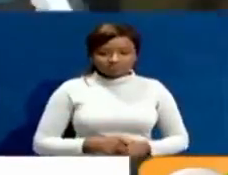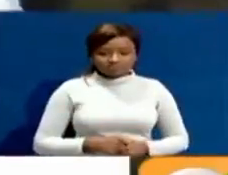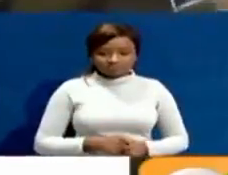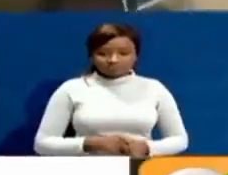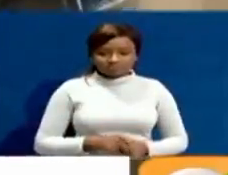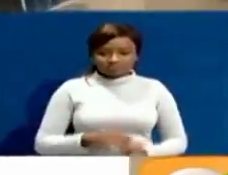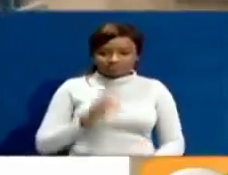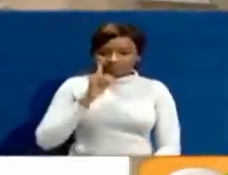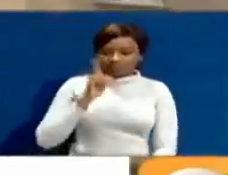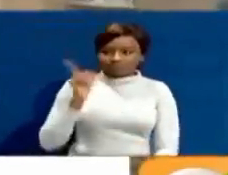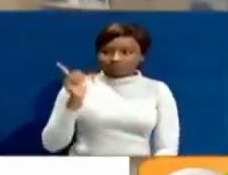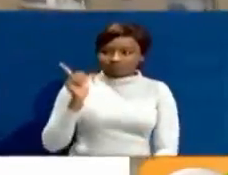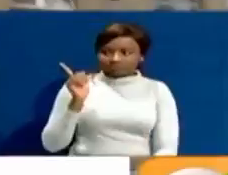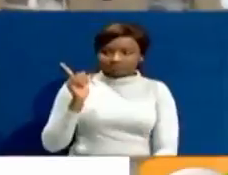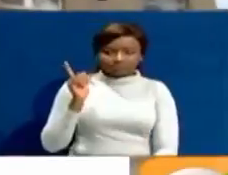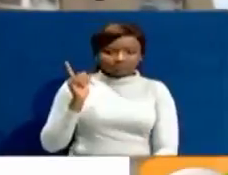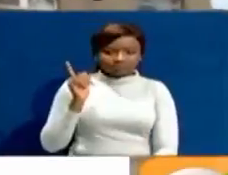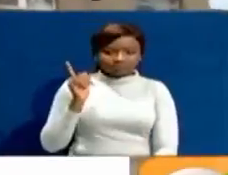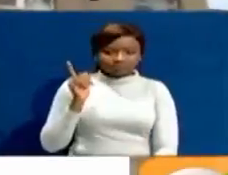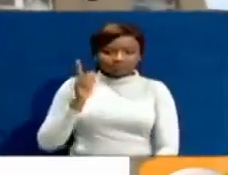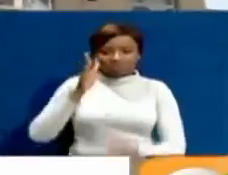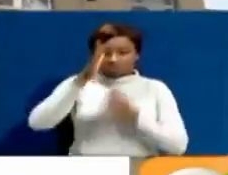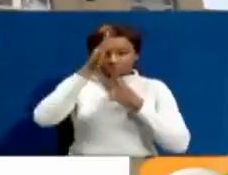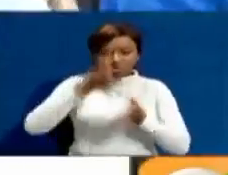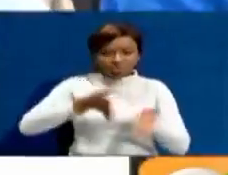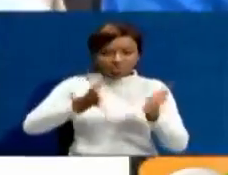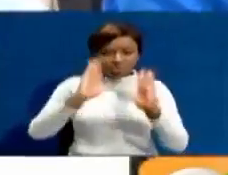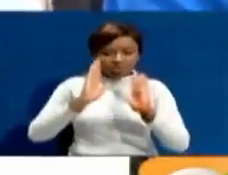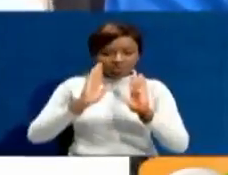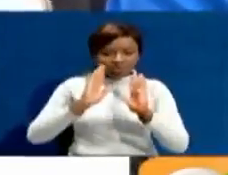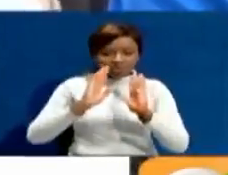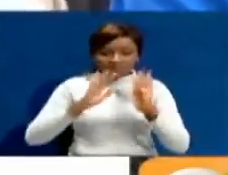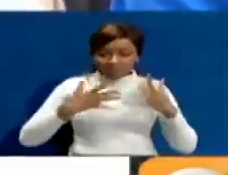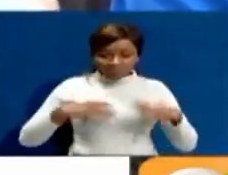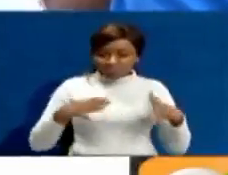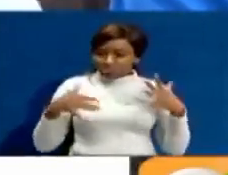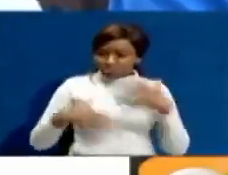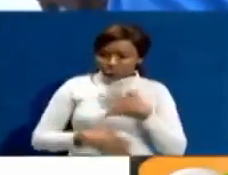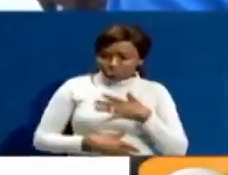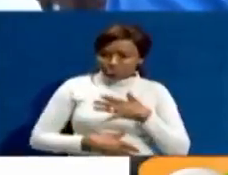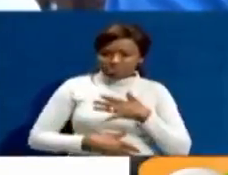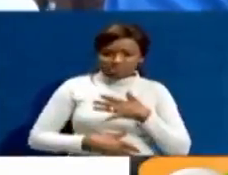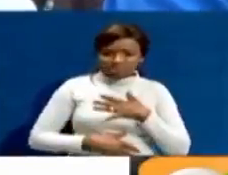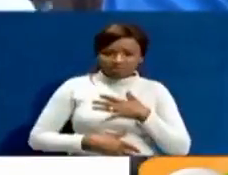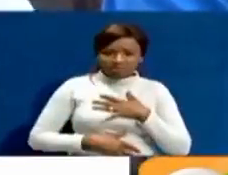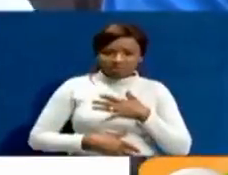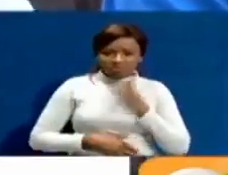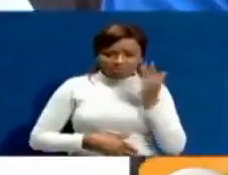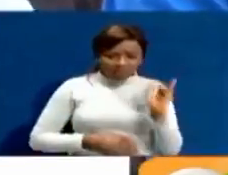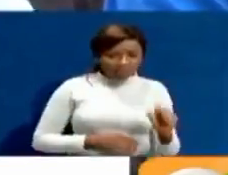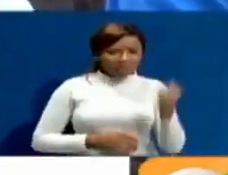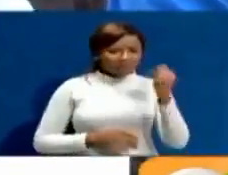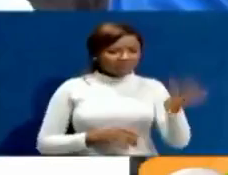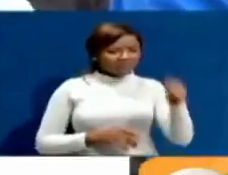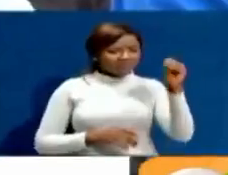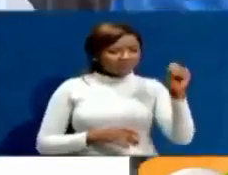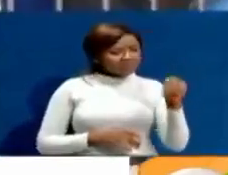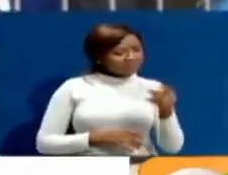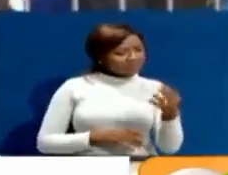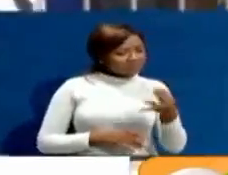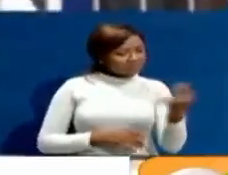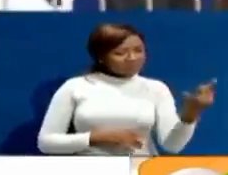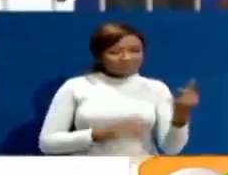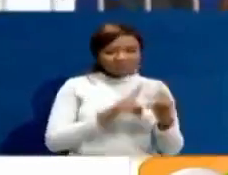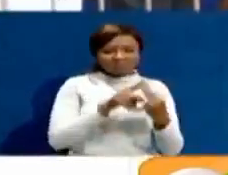At phase two of government quarters houses along Jogoo Road, Nairobi, residents are still absorbing the shock of waking up to their neighbors' three